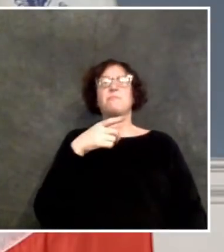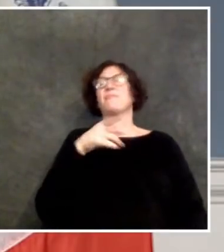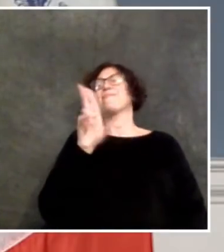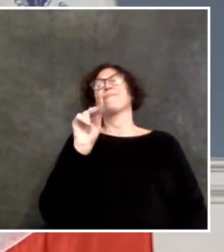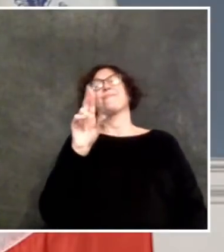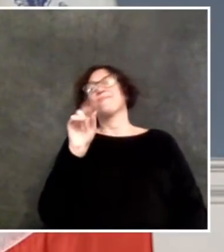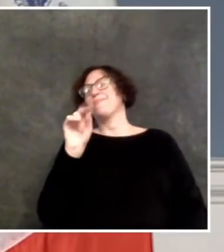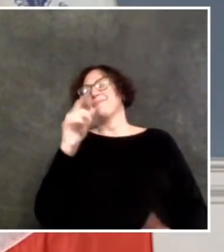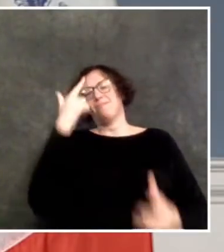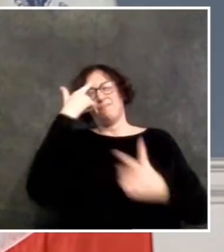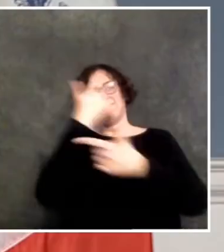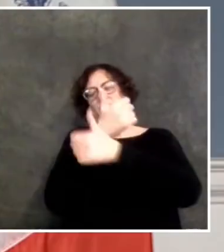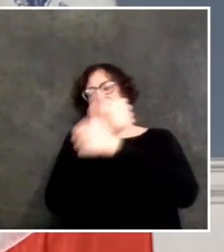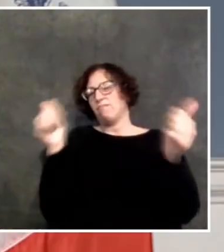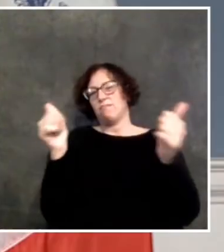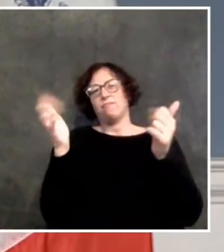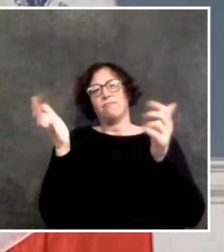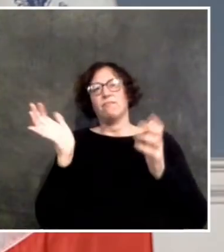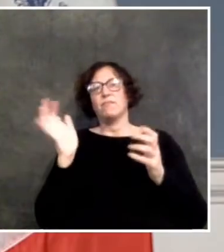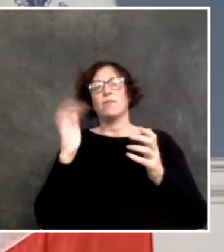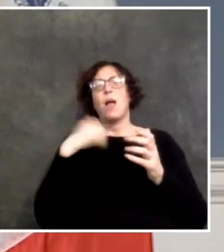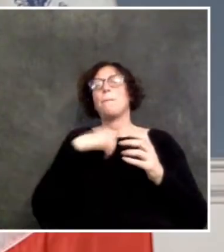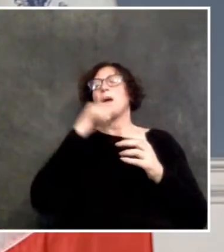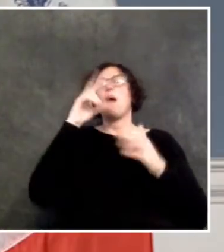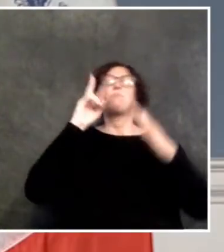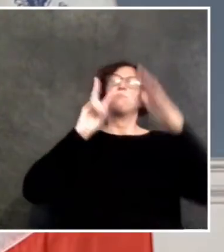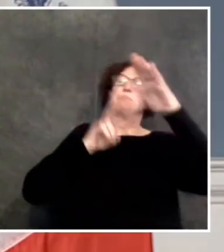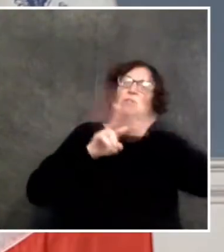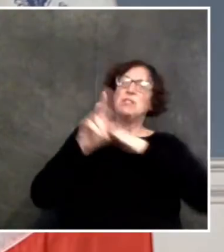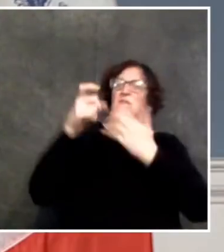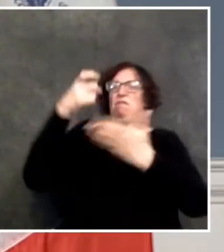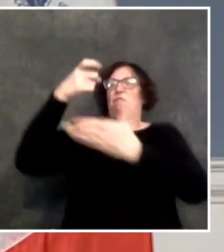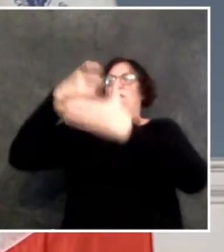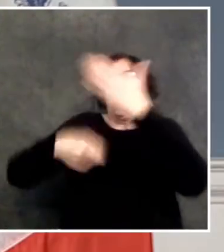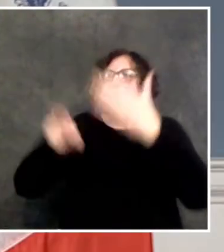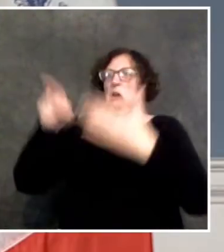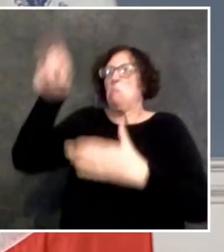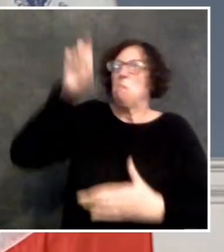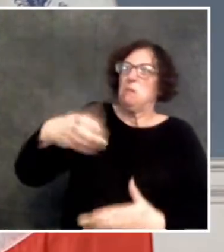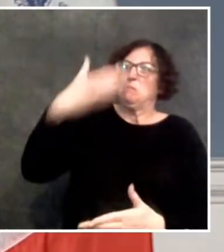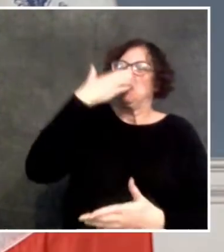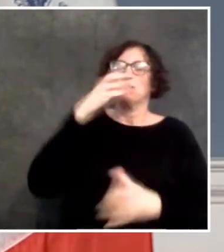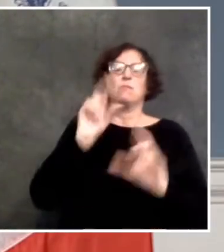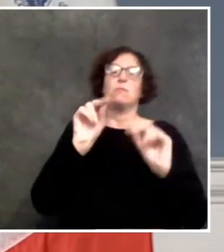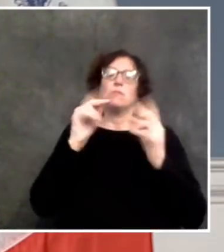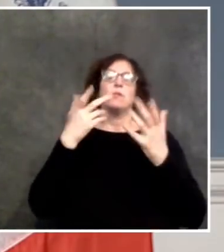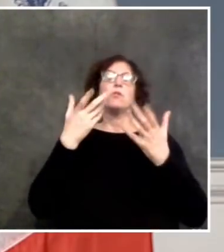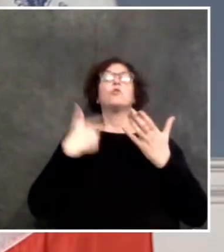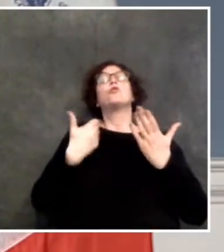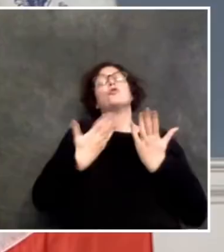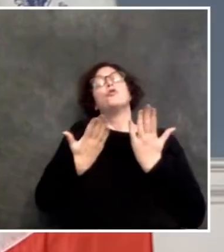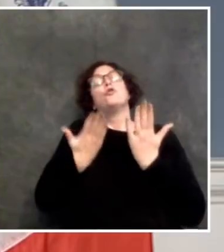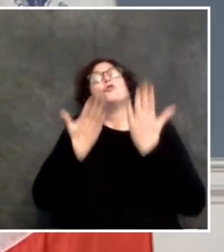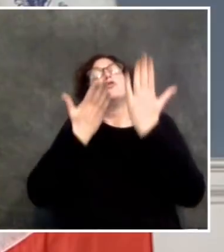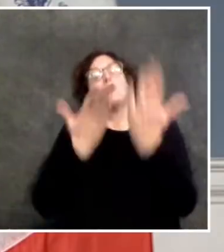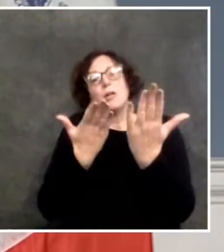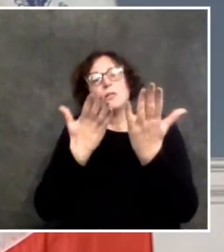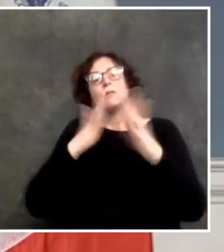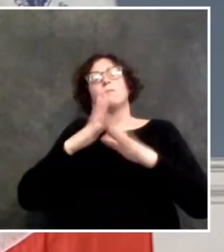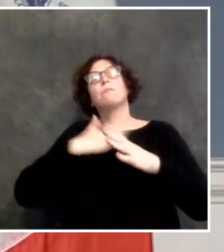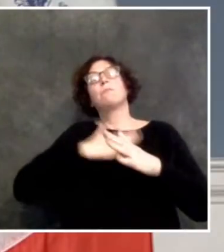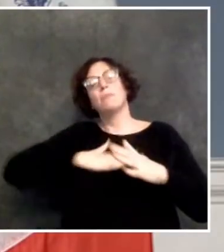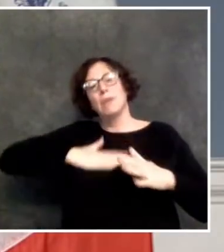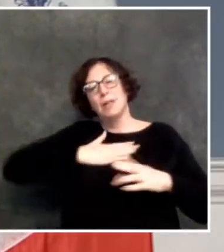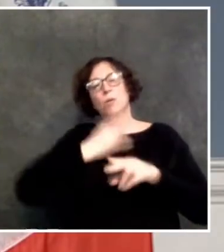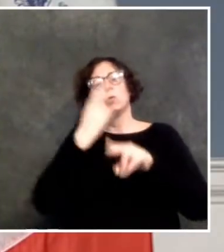We're very, very clear when we're giving you an order and when we're giving you something that's required in this city